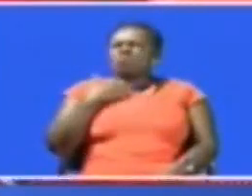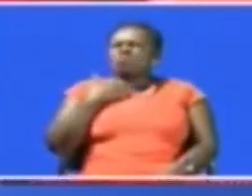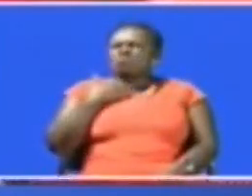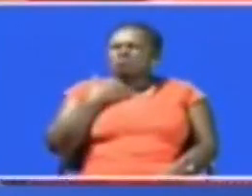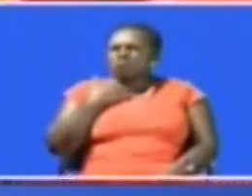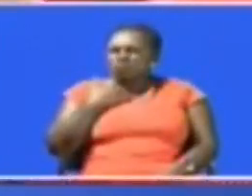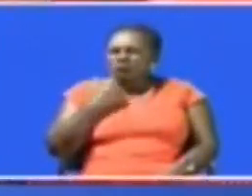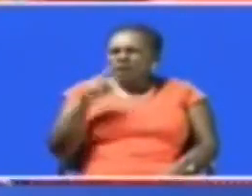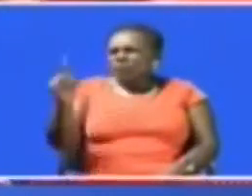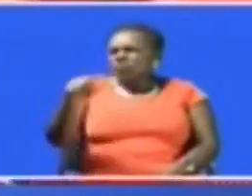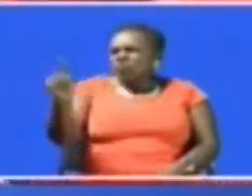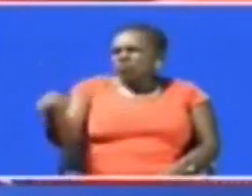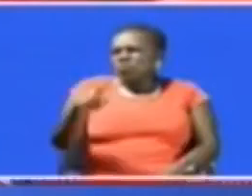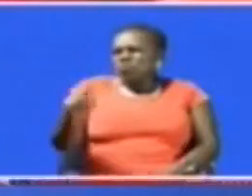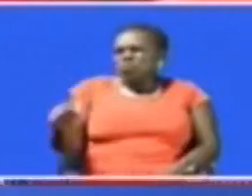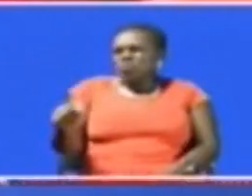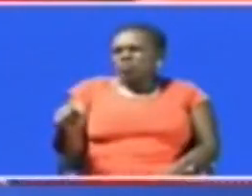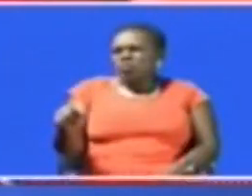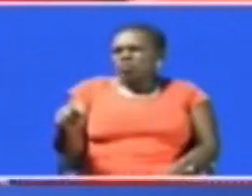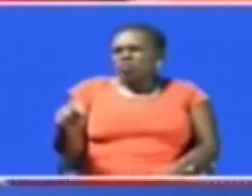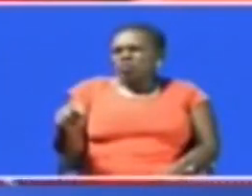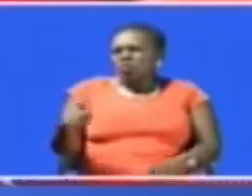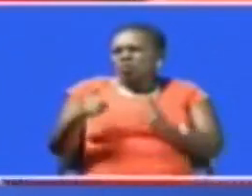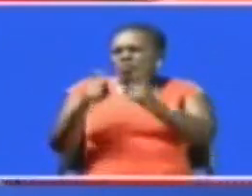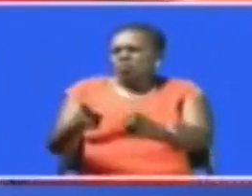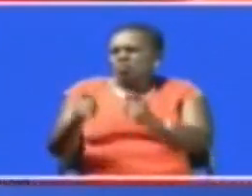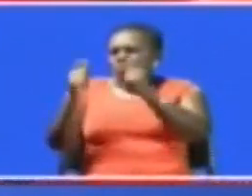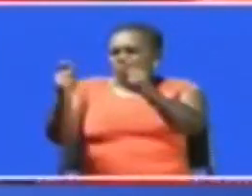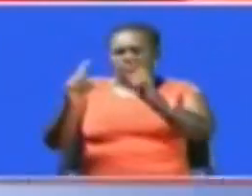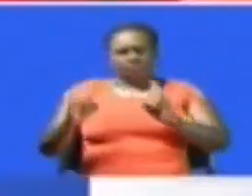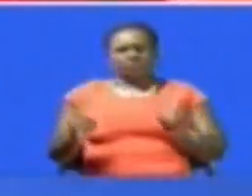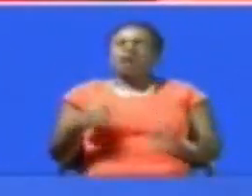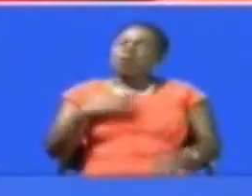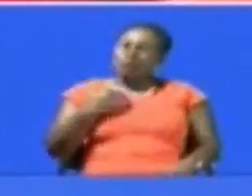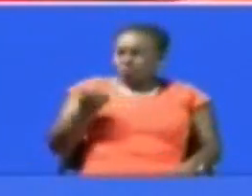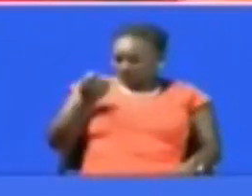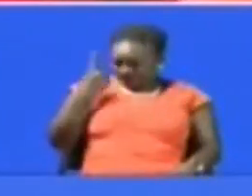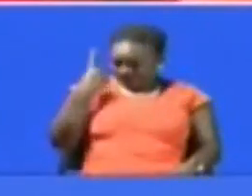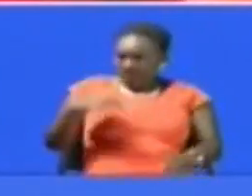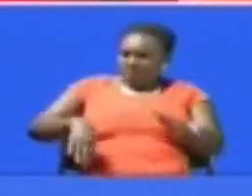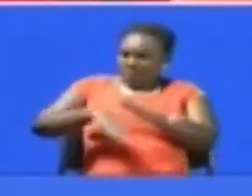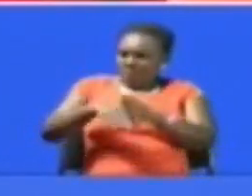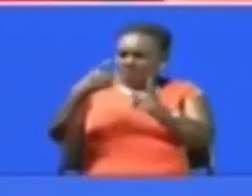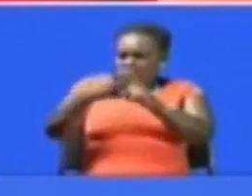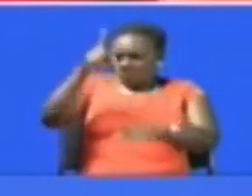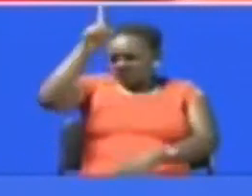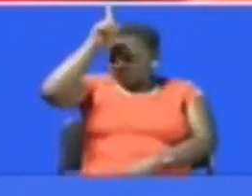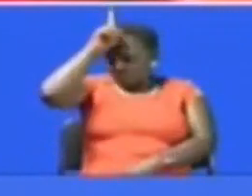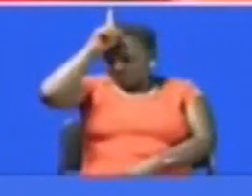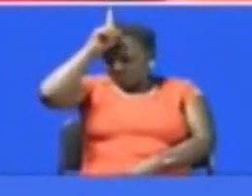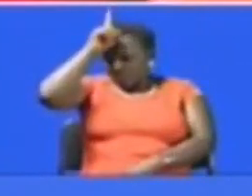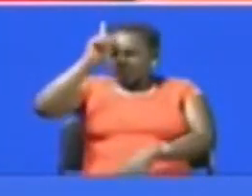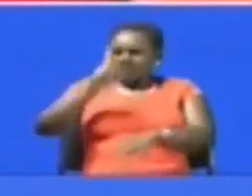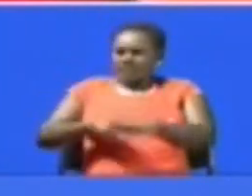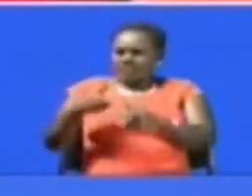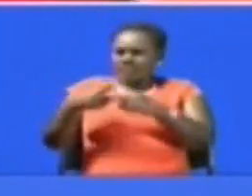want to just hold a tournament and give out trophies. I wanted to understand football right from the grassroots.